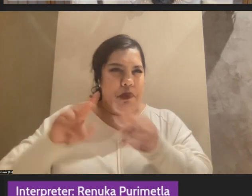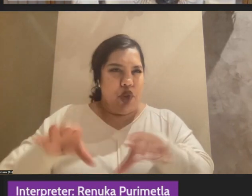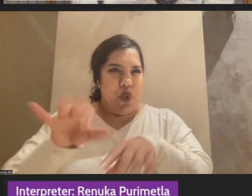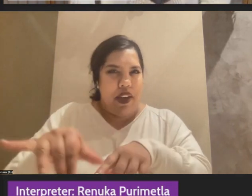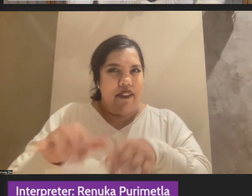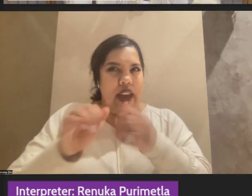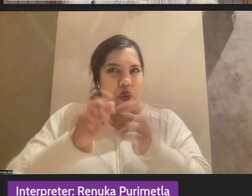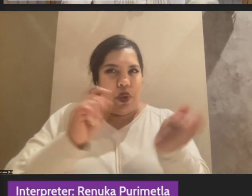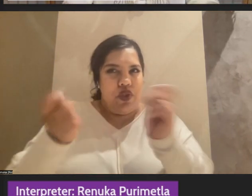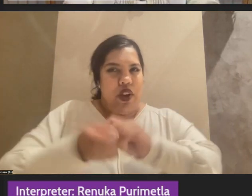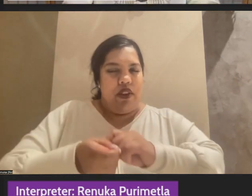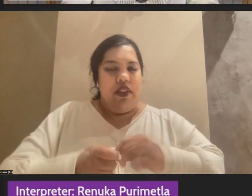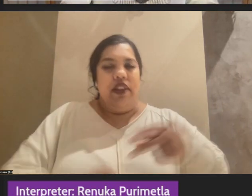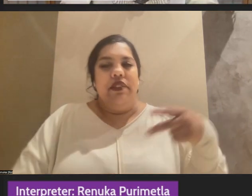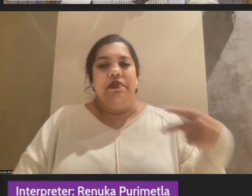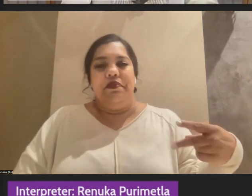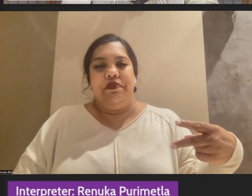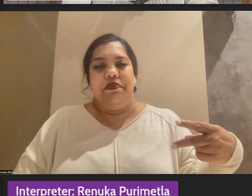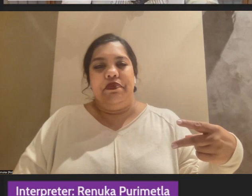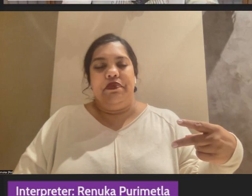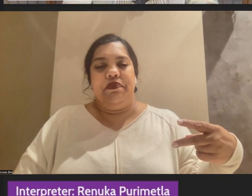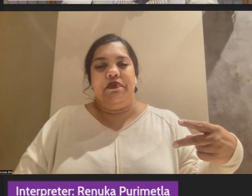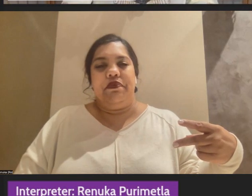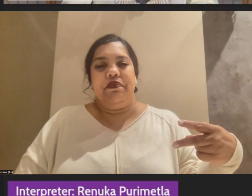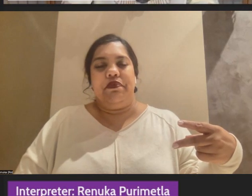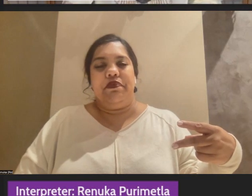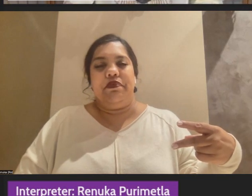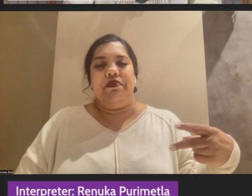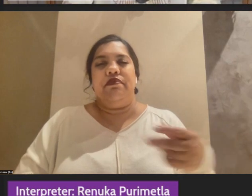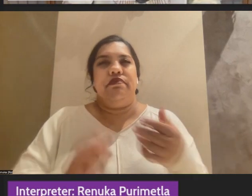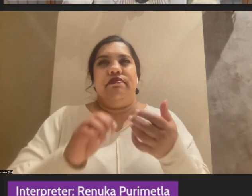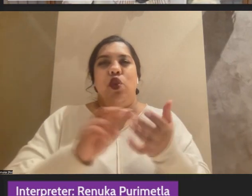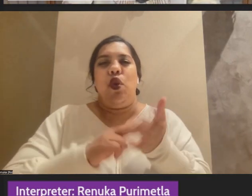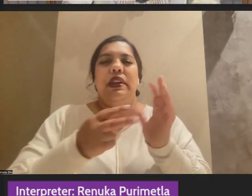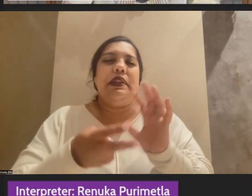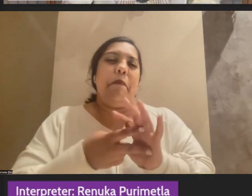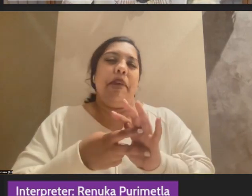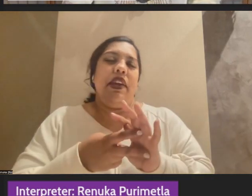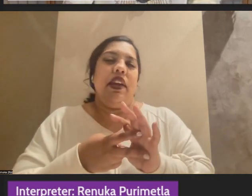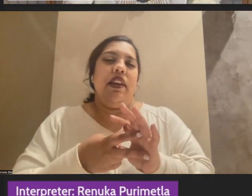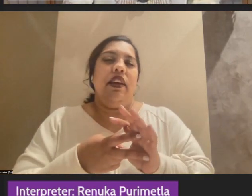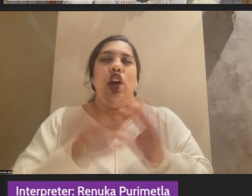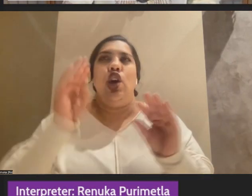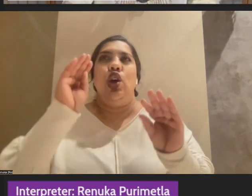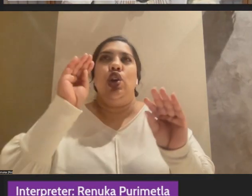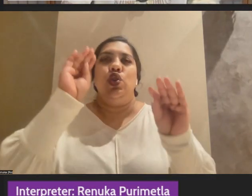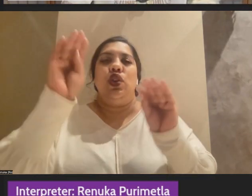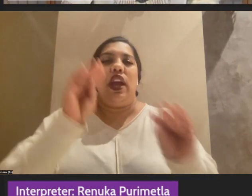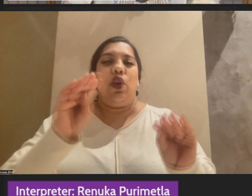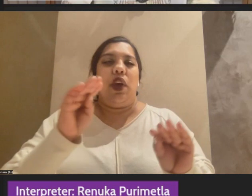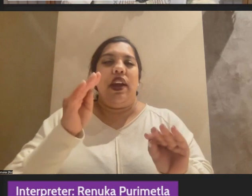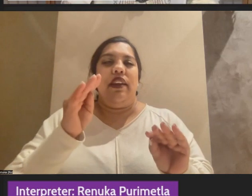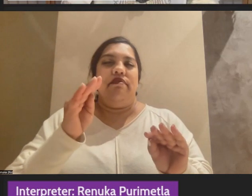Number two, what does it mean to accessorize God, to decorate one's life with spirit?